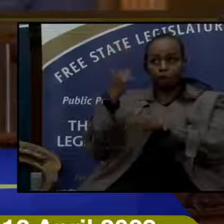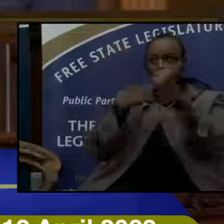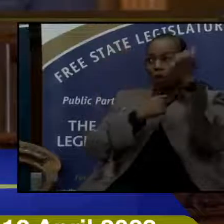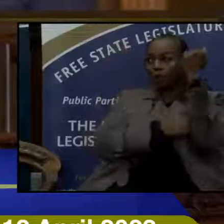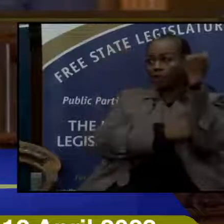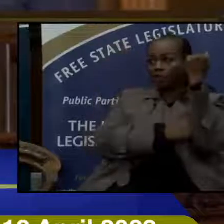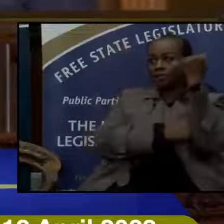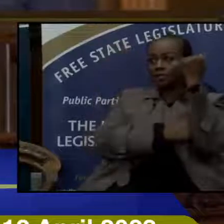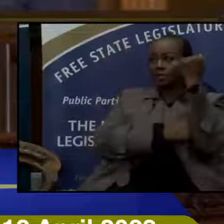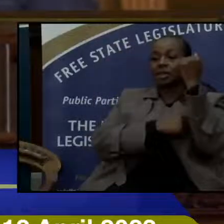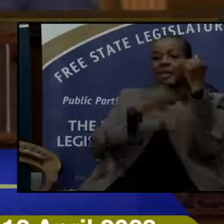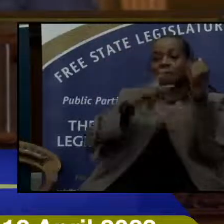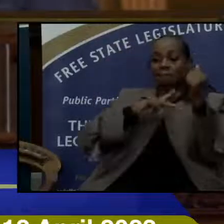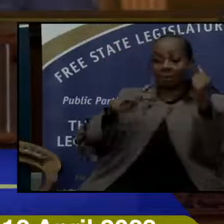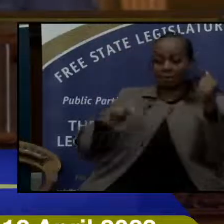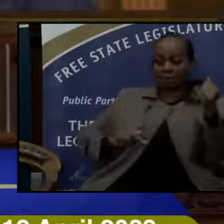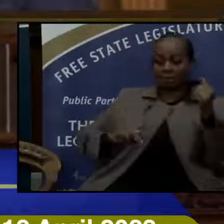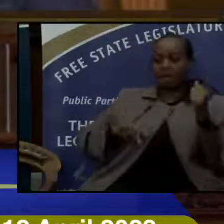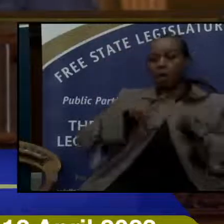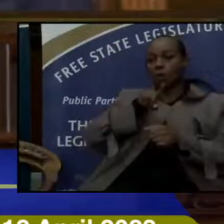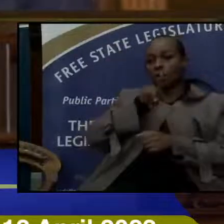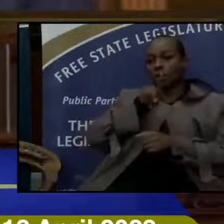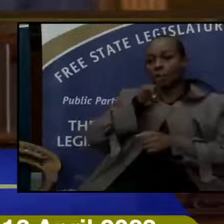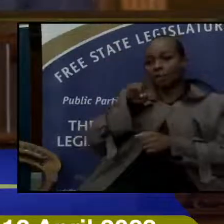of the Premier as follows: